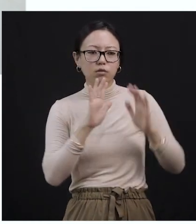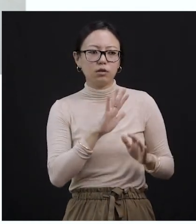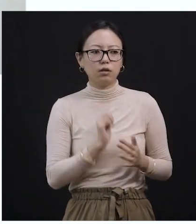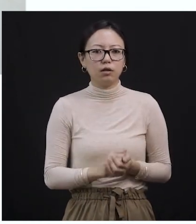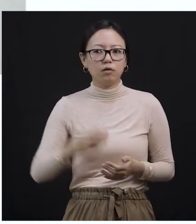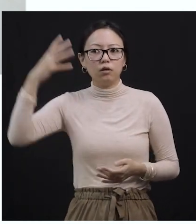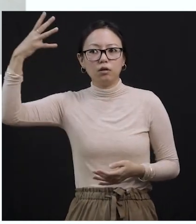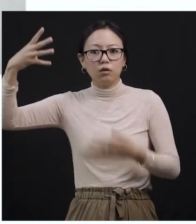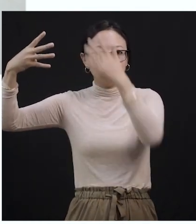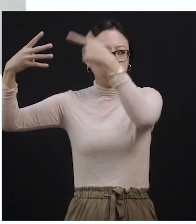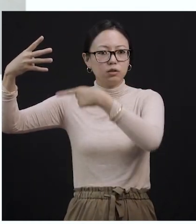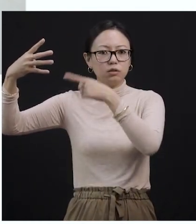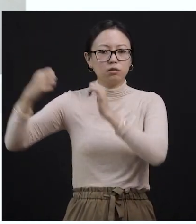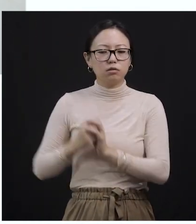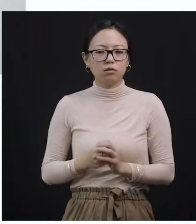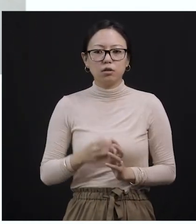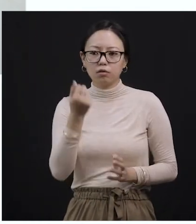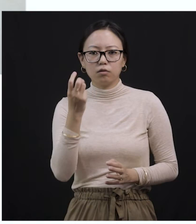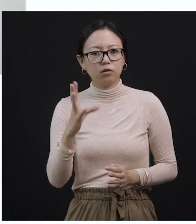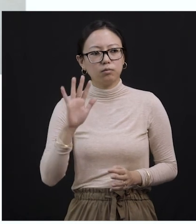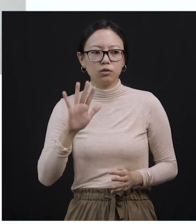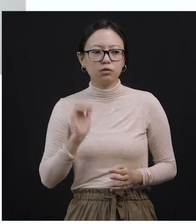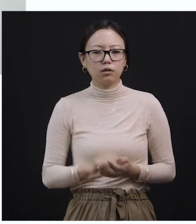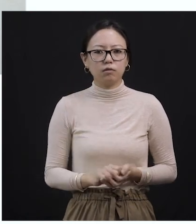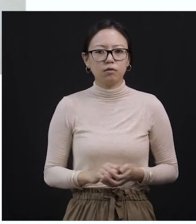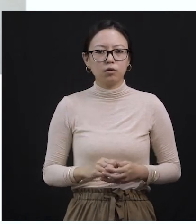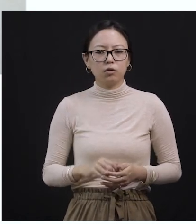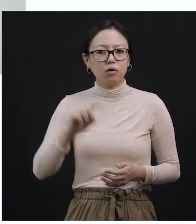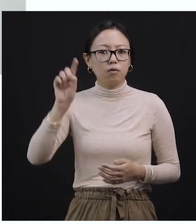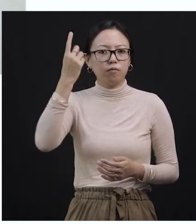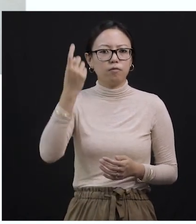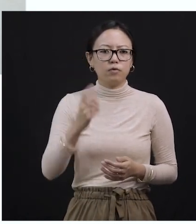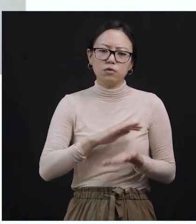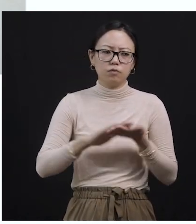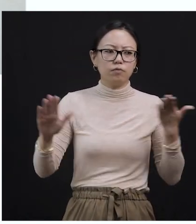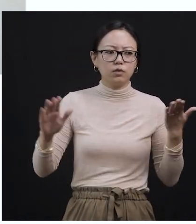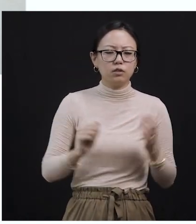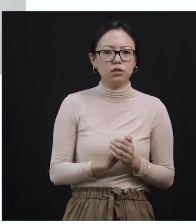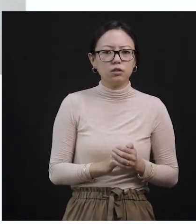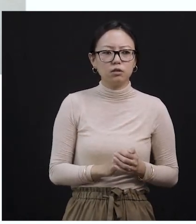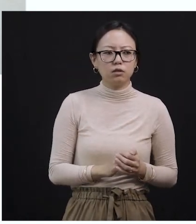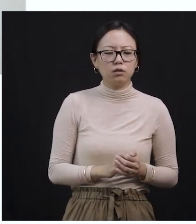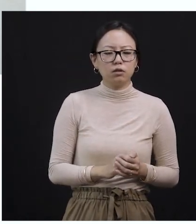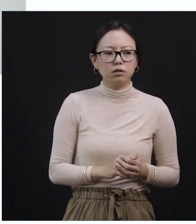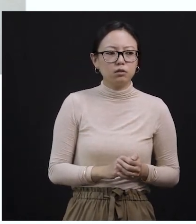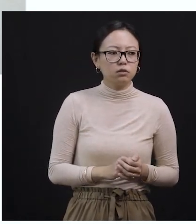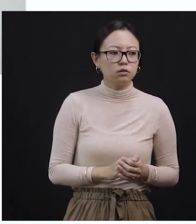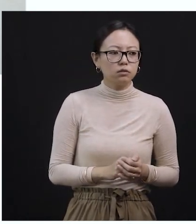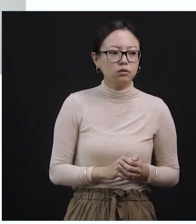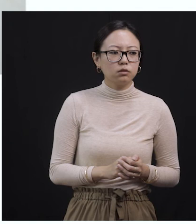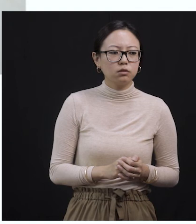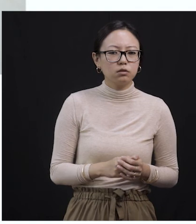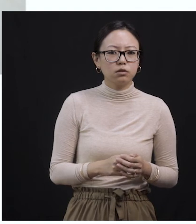you, right? So this is done for you. 1, 2, 3, 4, 5. So a line has